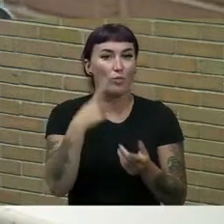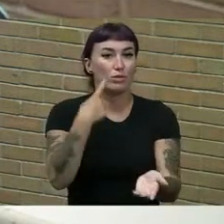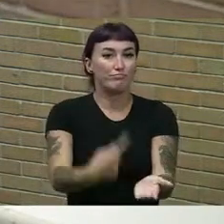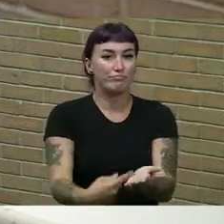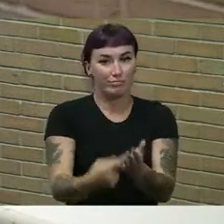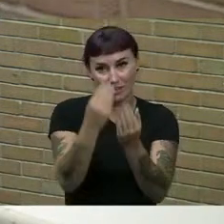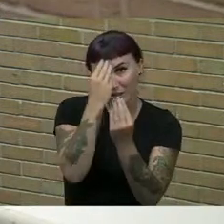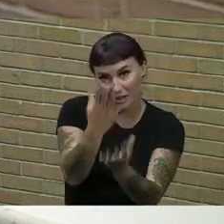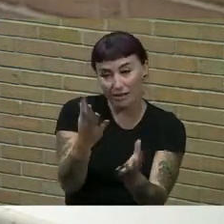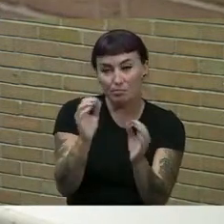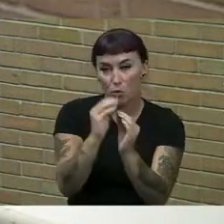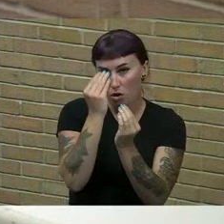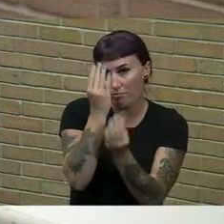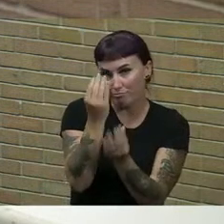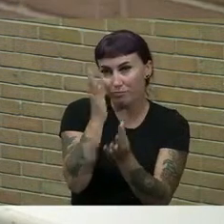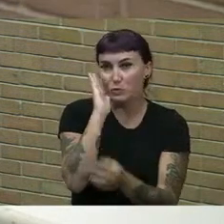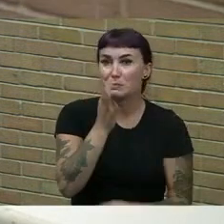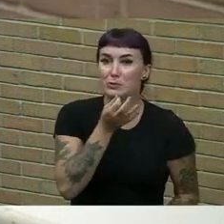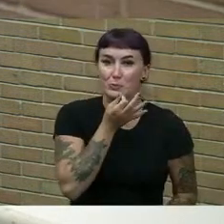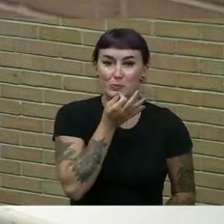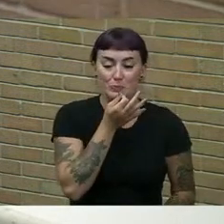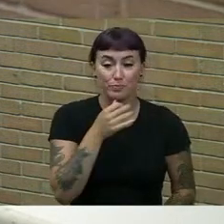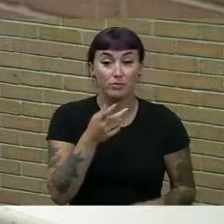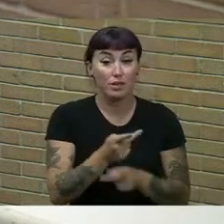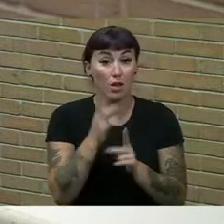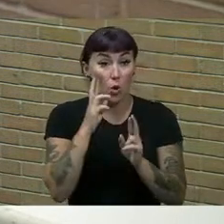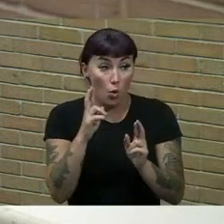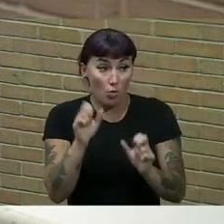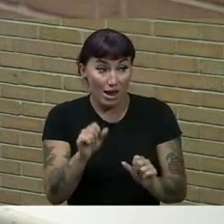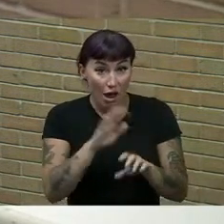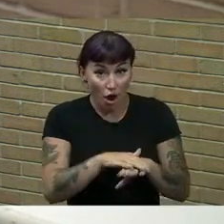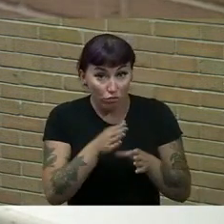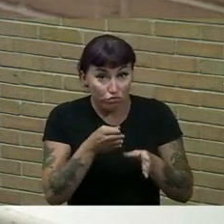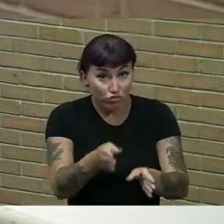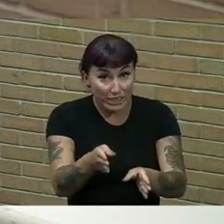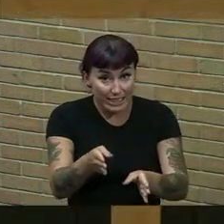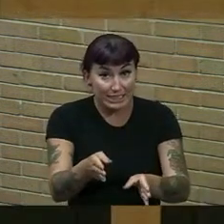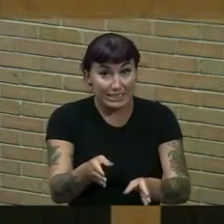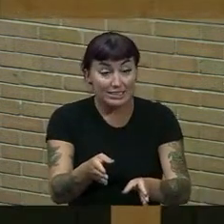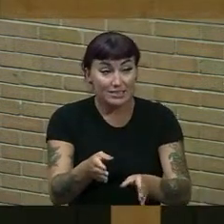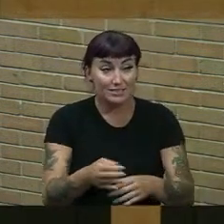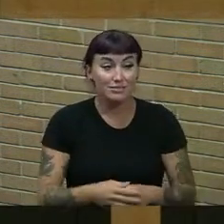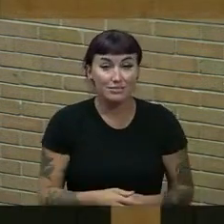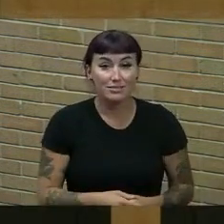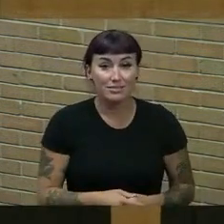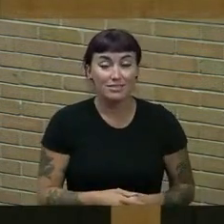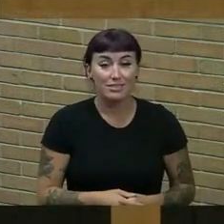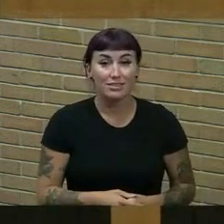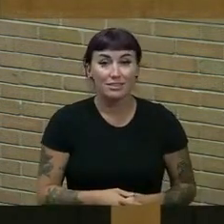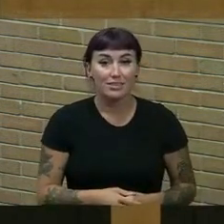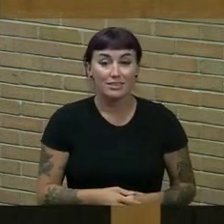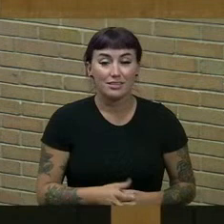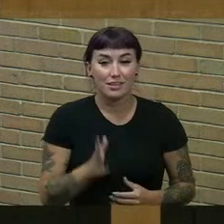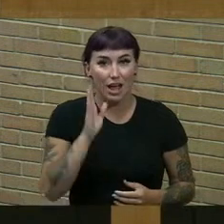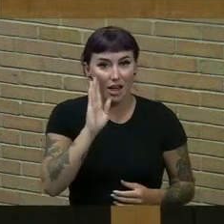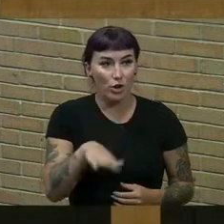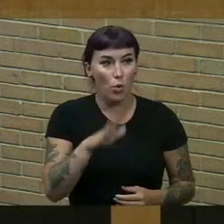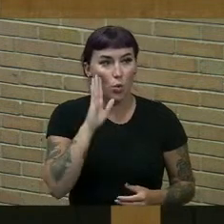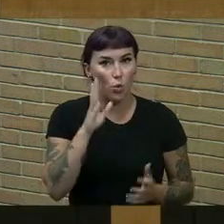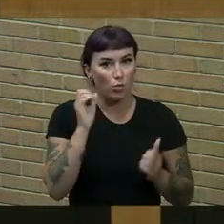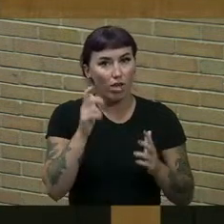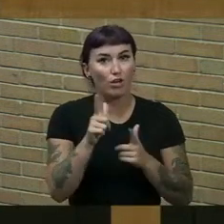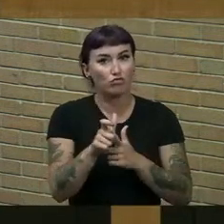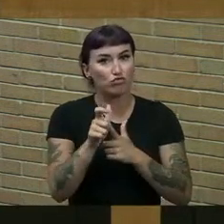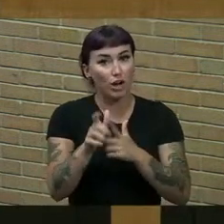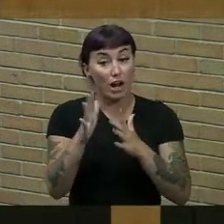more information. Super. I mean, I hope we can do it on the streets. Yeah. That the capacity for the race is a lot Yeah. bigger, and I know the runners, of